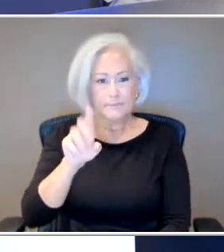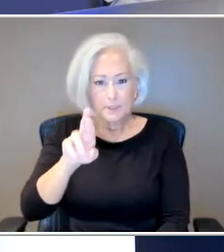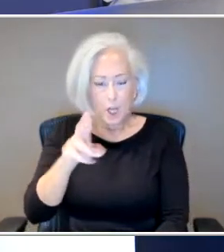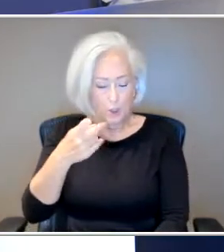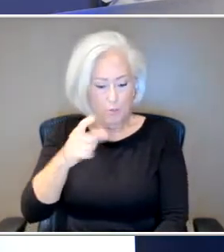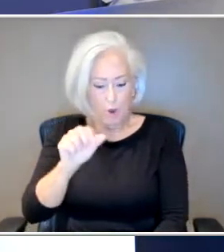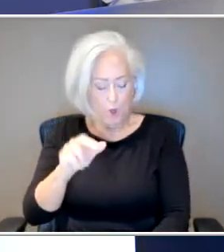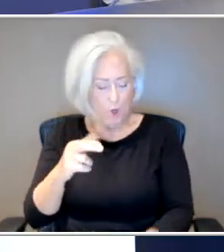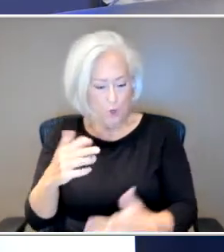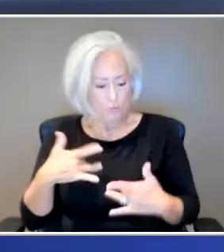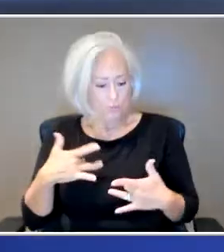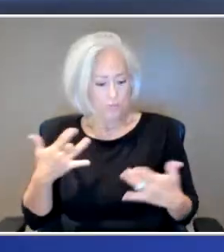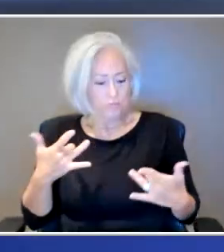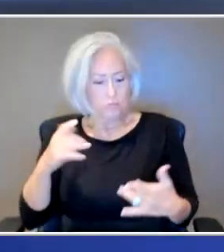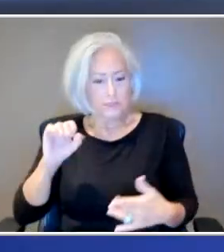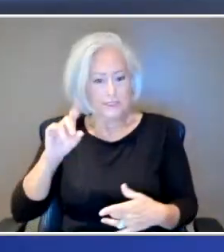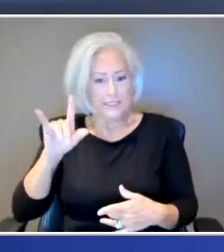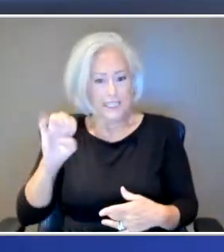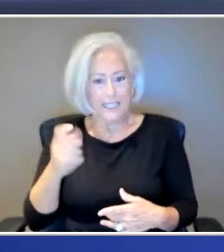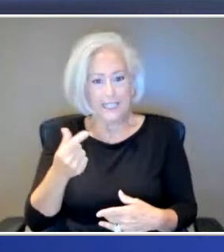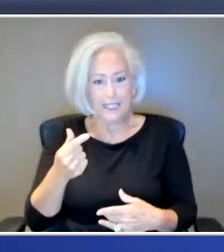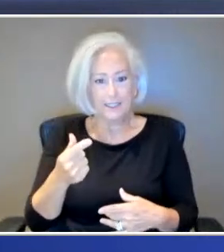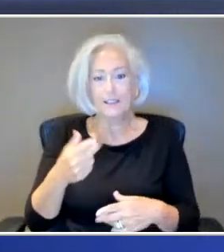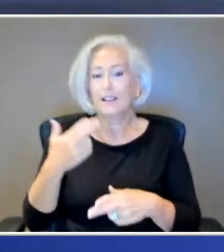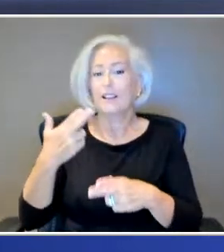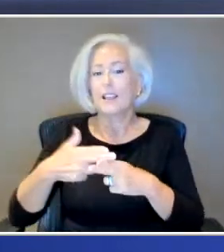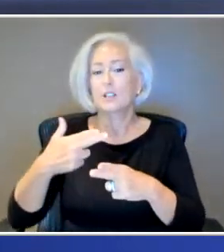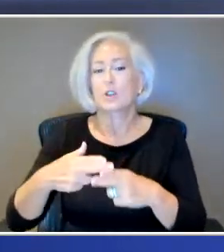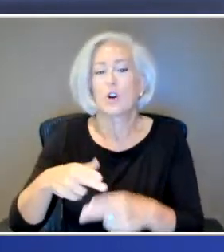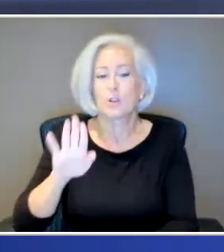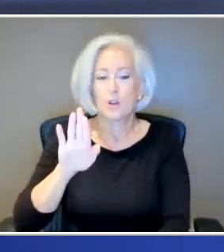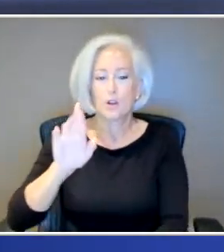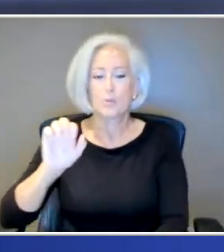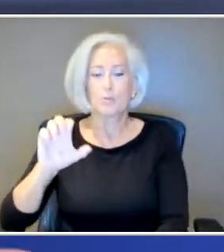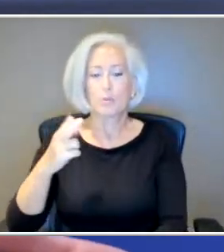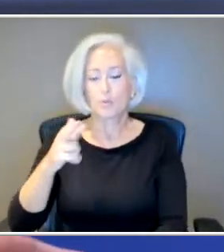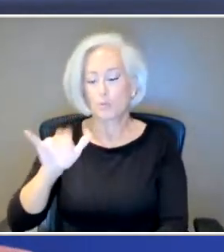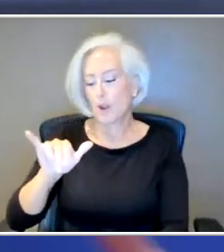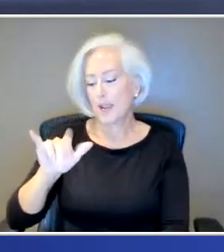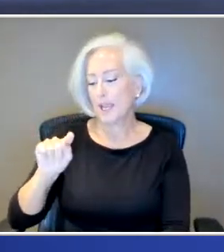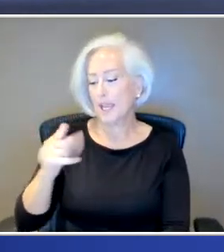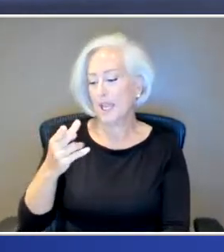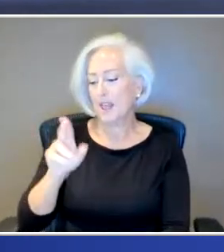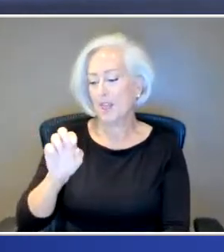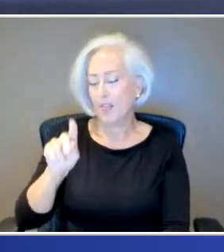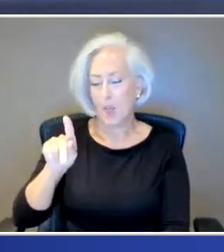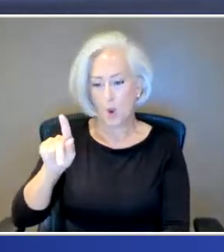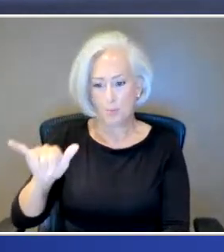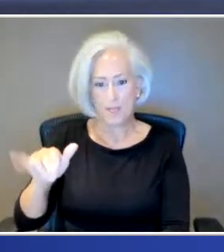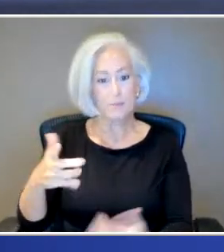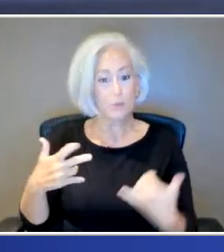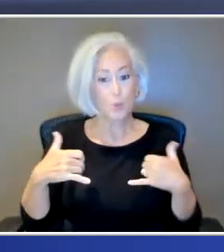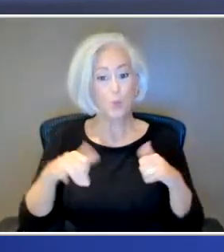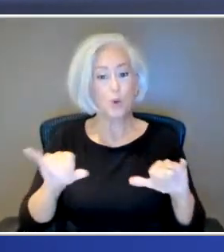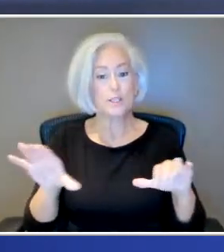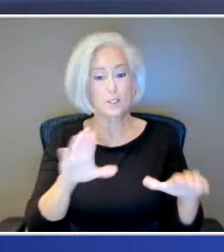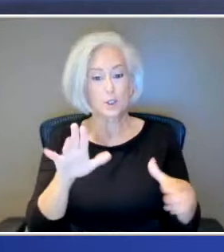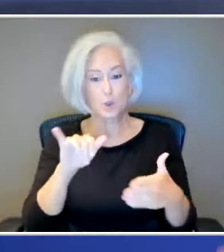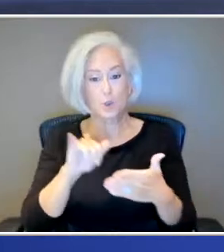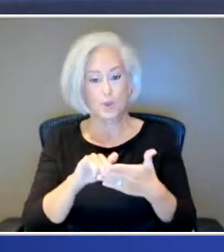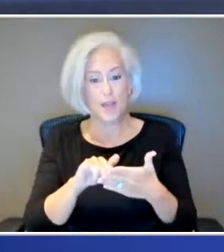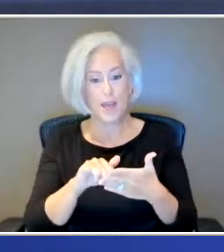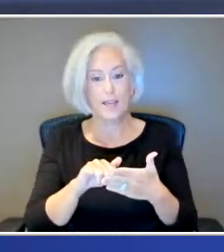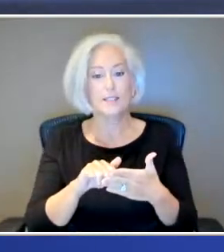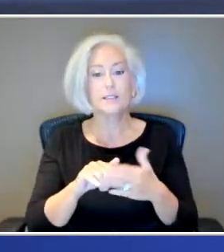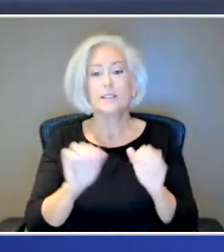up? Yeah, so seeding is called brachytherapy, which is internal radiation, and we do still do it. So towards your question, it is something that we do as part of one